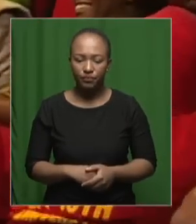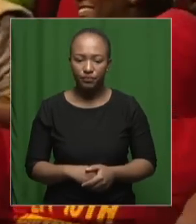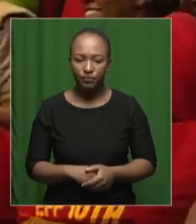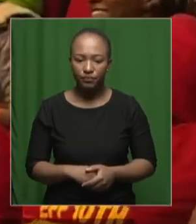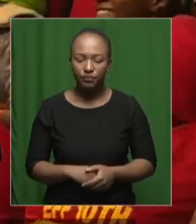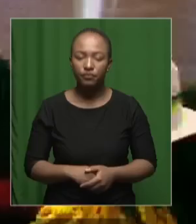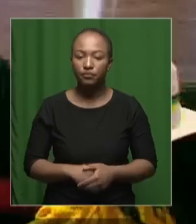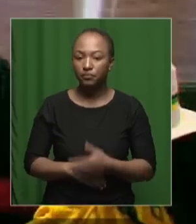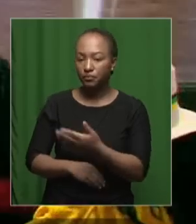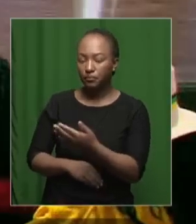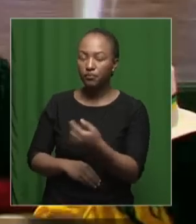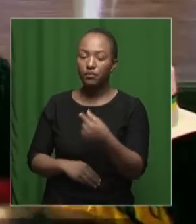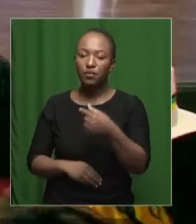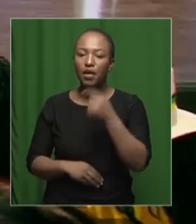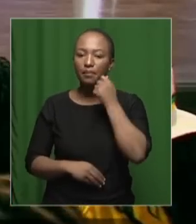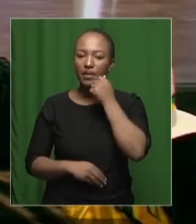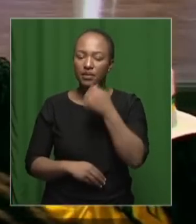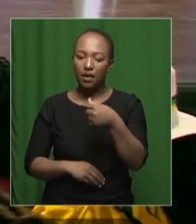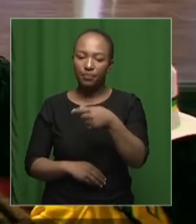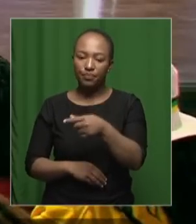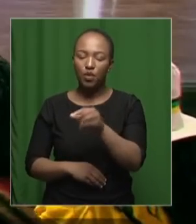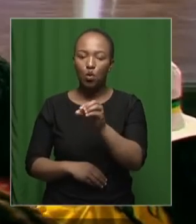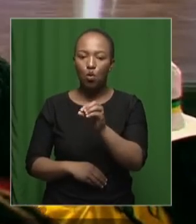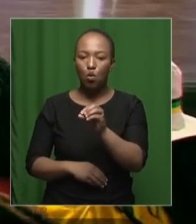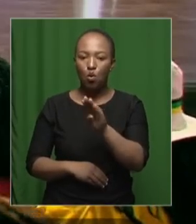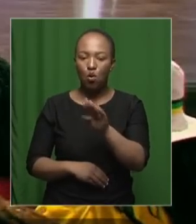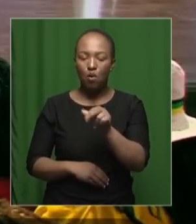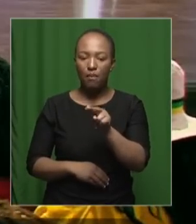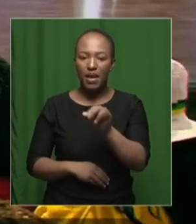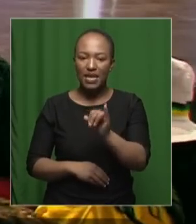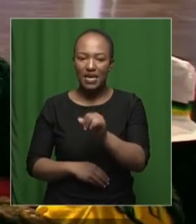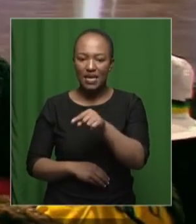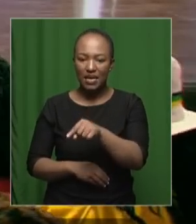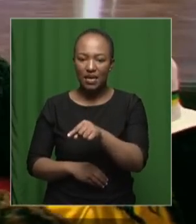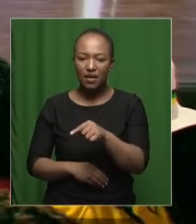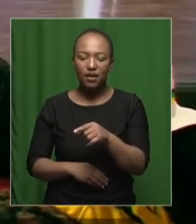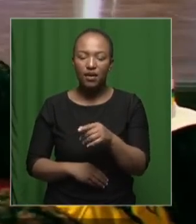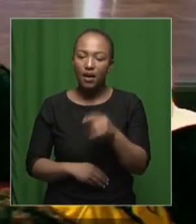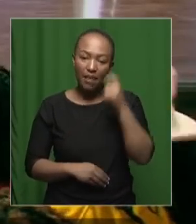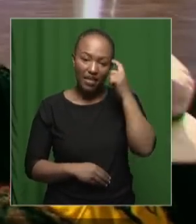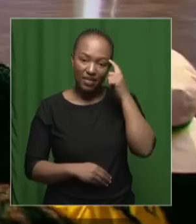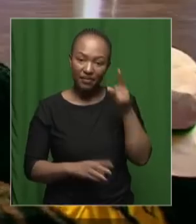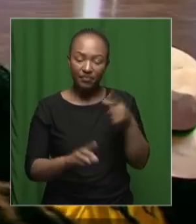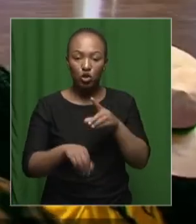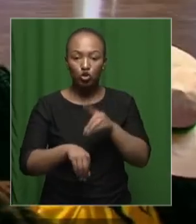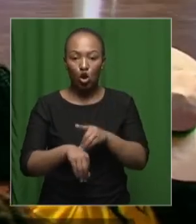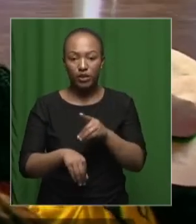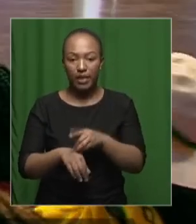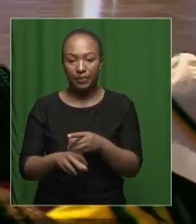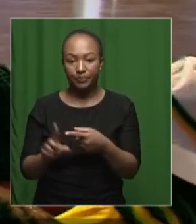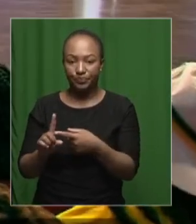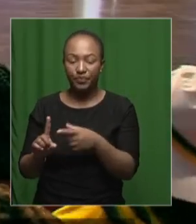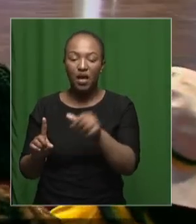Mr. Ngobeni? Yeah, no, I think Dr. Motsoaledi is tired, Chef.